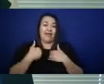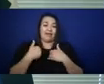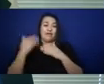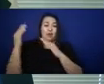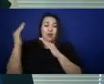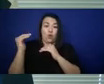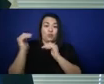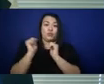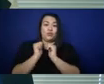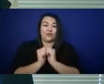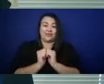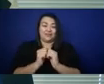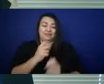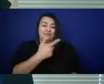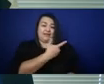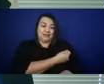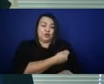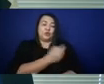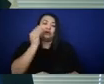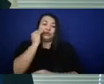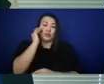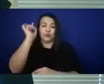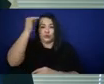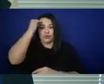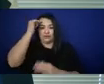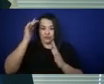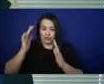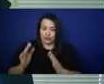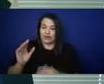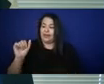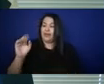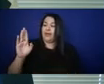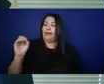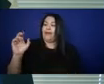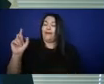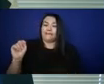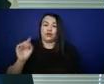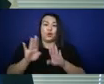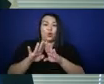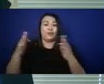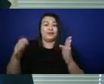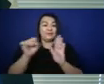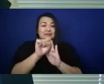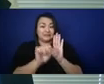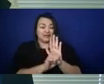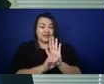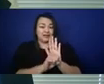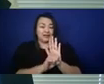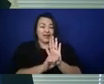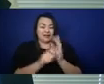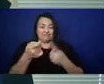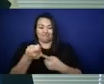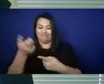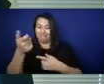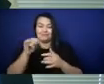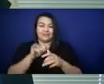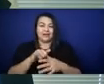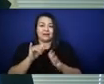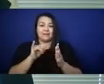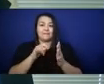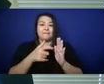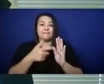last year, and help is on the way for everyone. And the as I mentioned earlier,